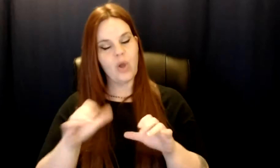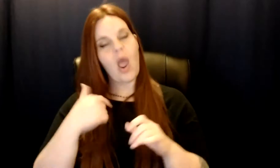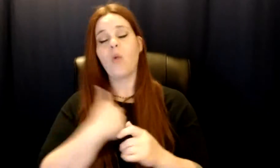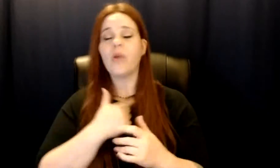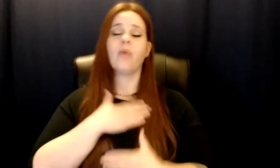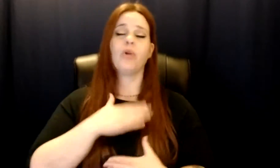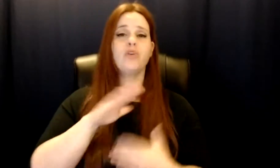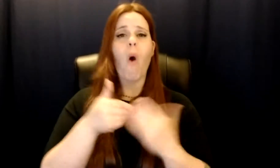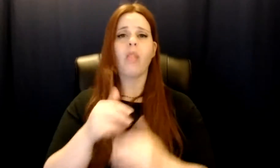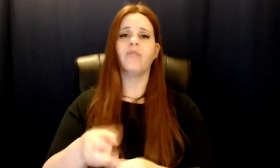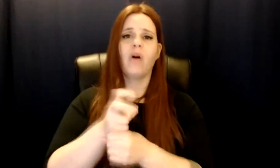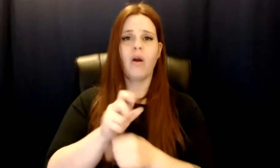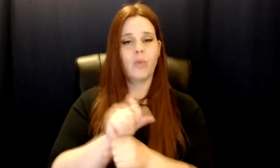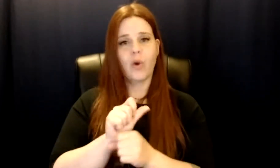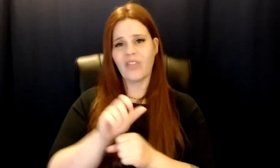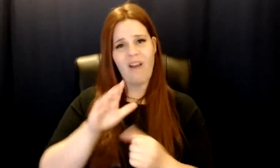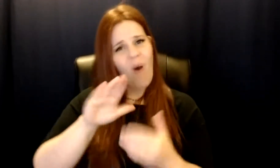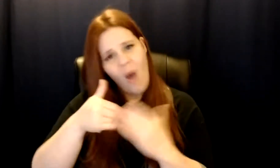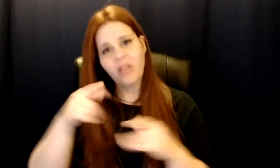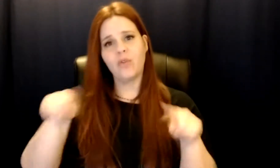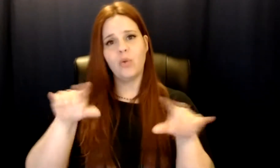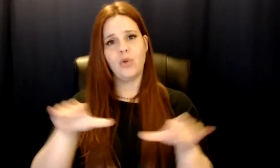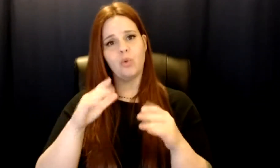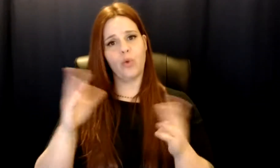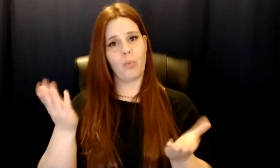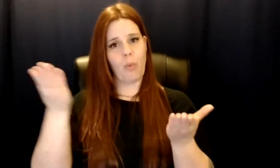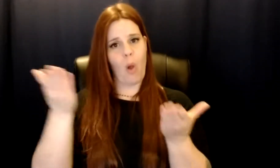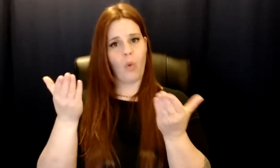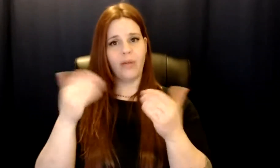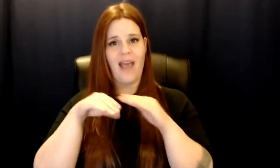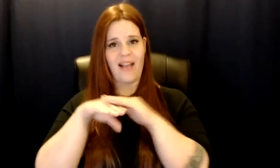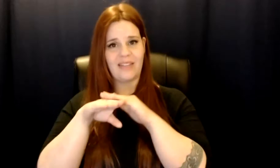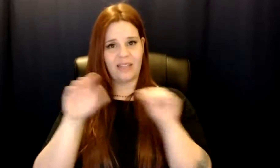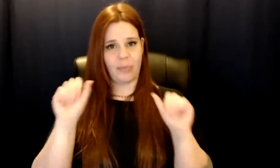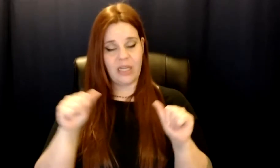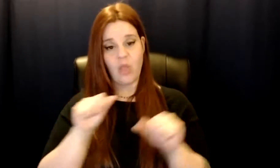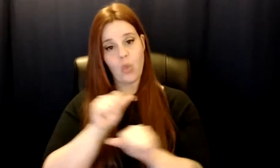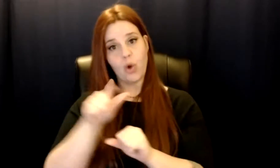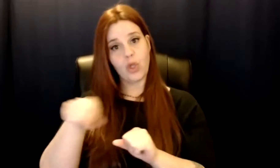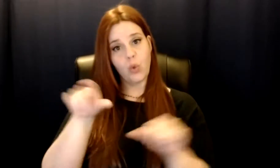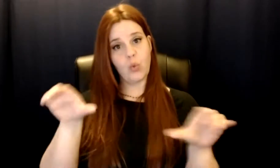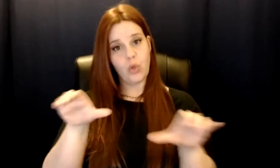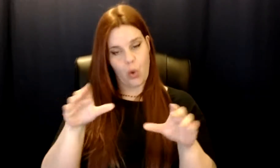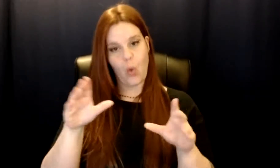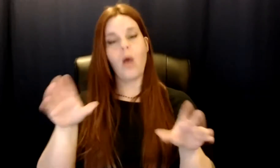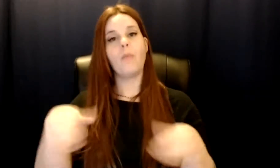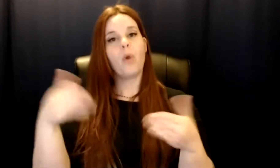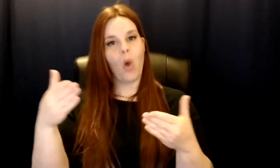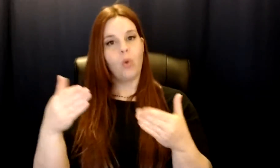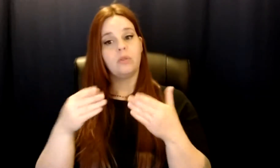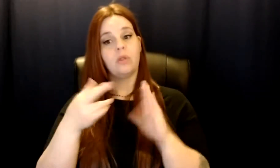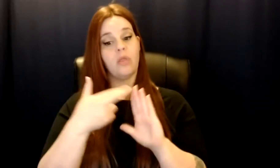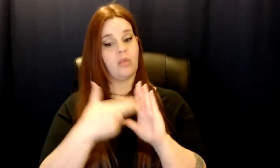promote accessibility. The work that you do promotes the guidelines and the standards that we